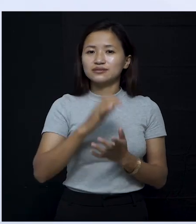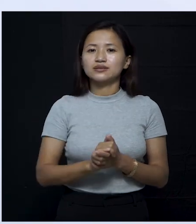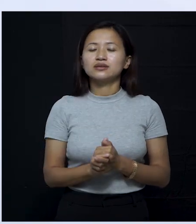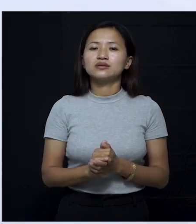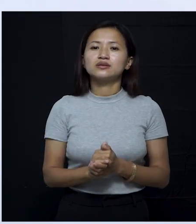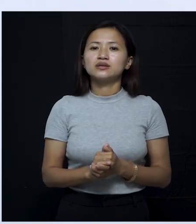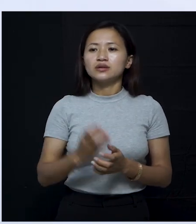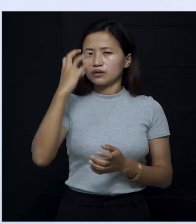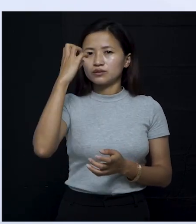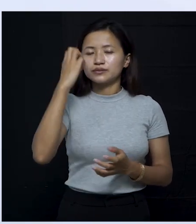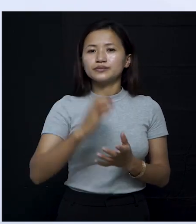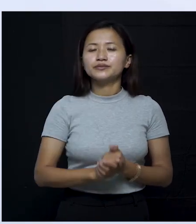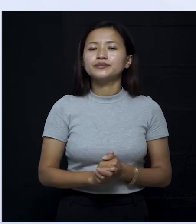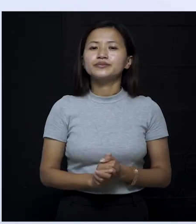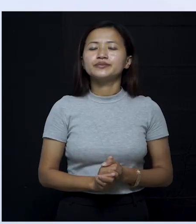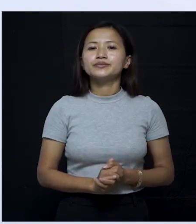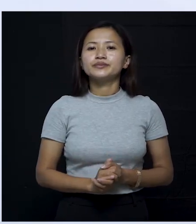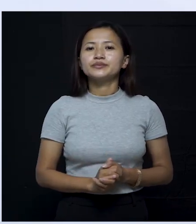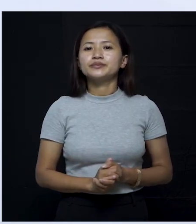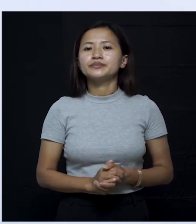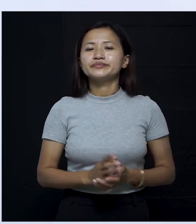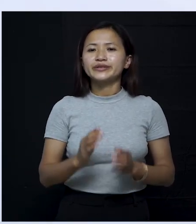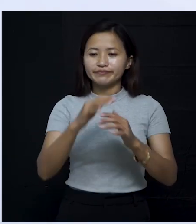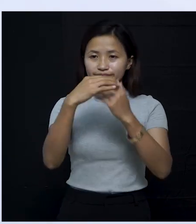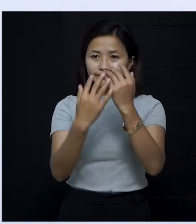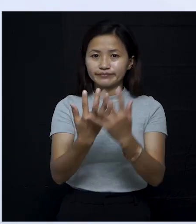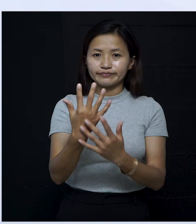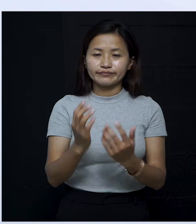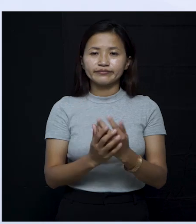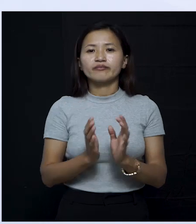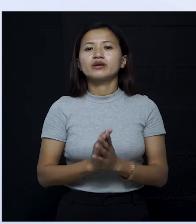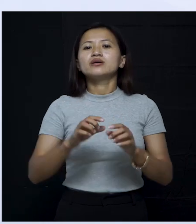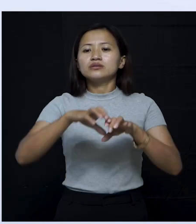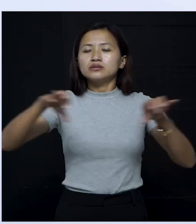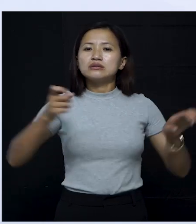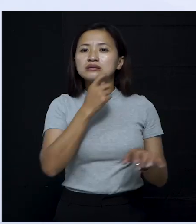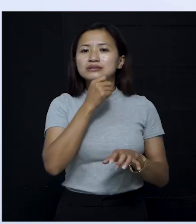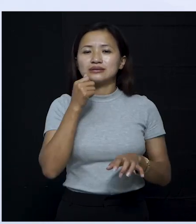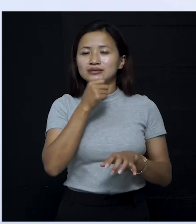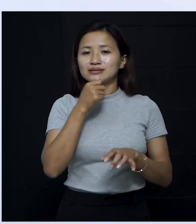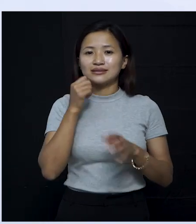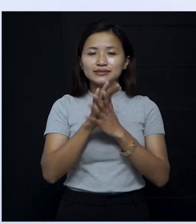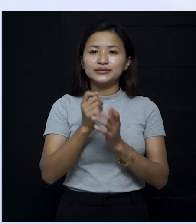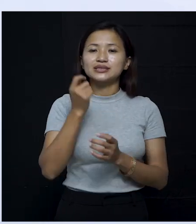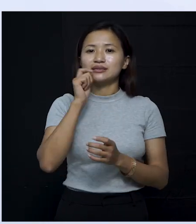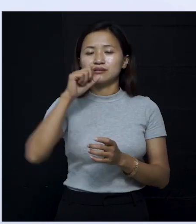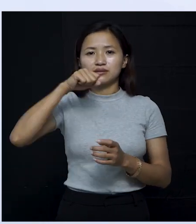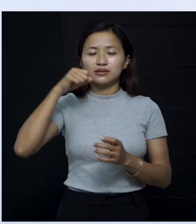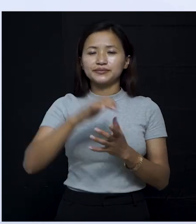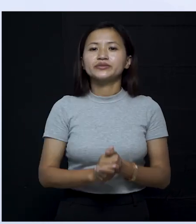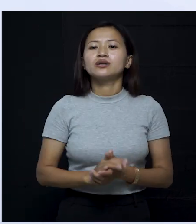then oranges or orange, then pineapple, okay, sugar cane. So those are called as